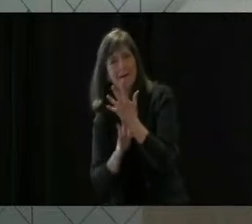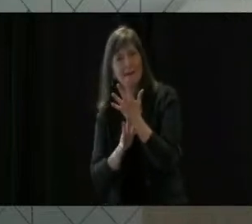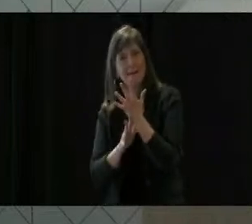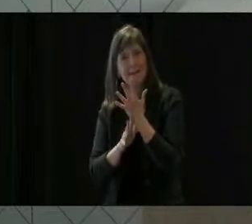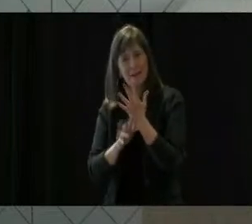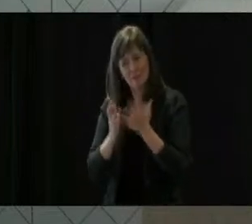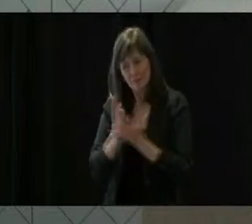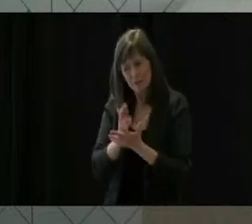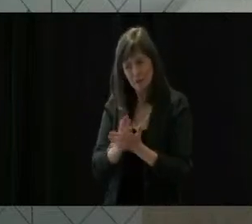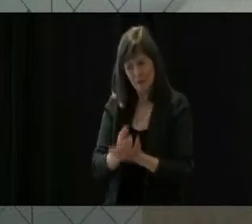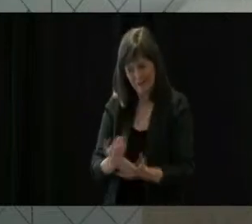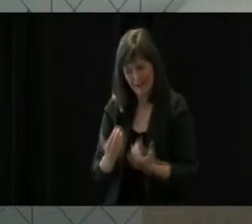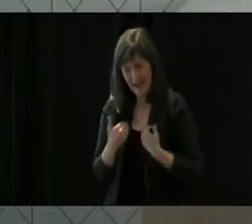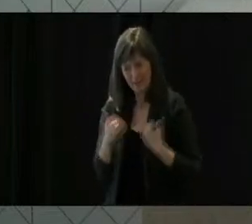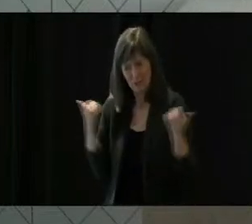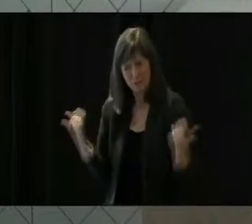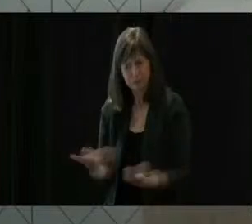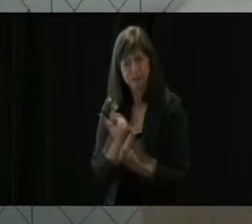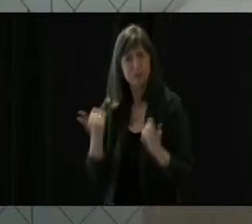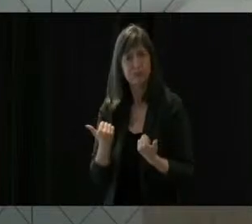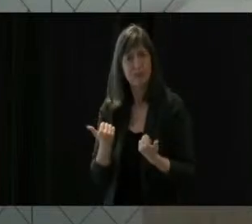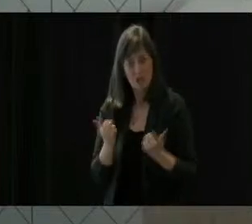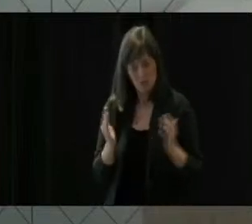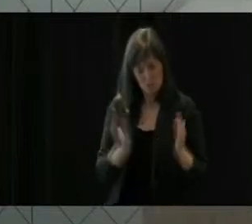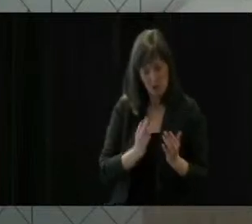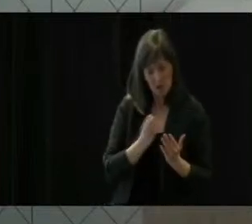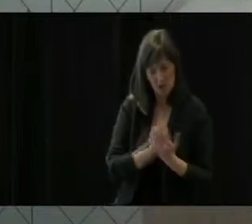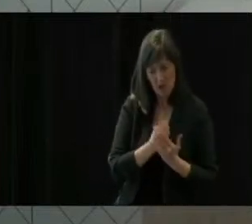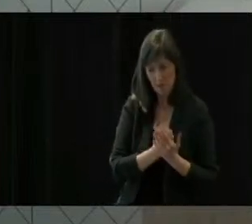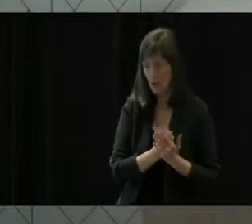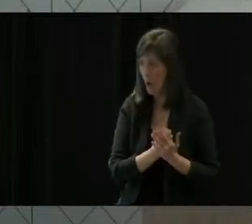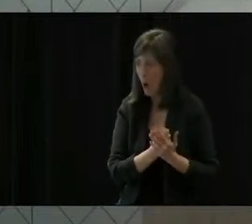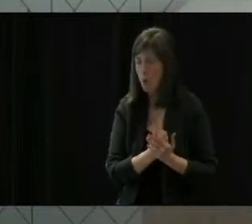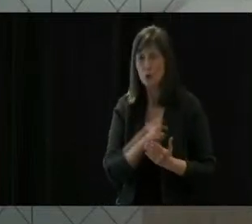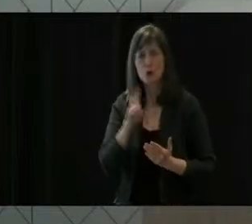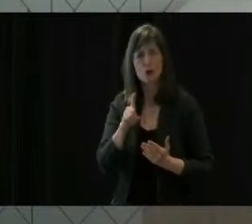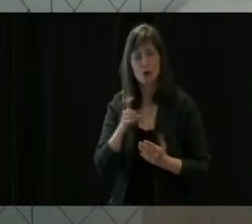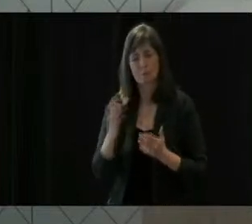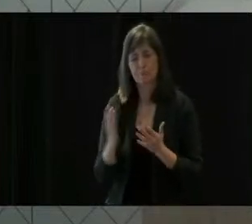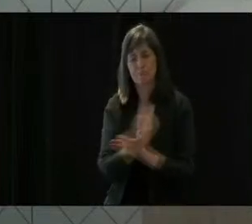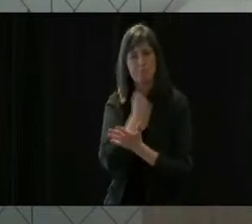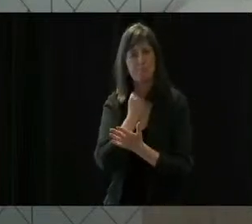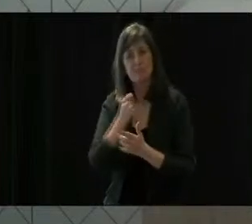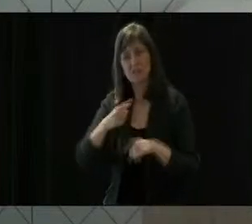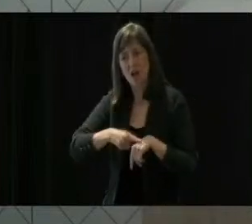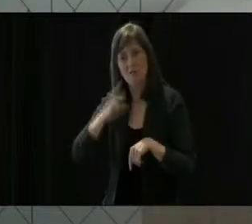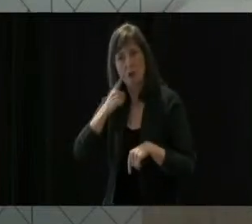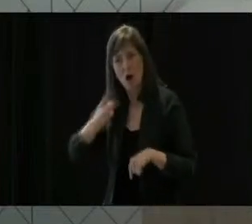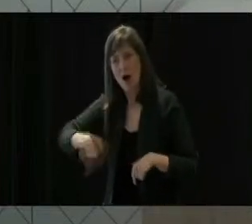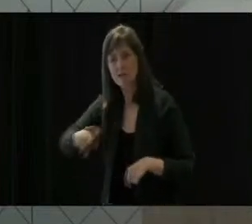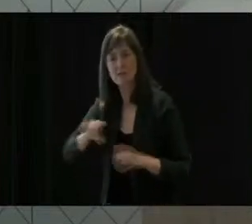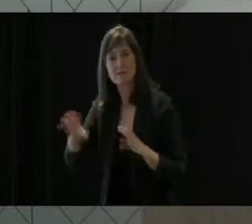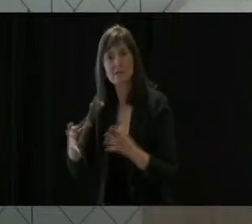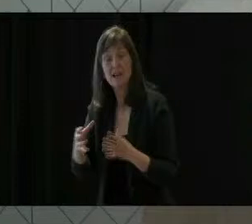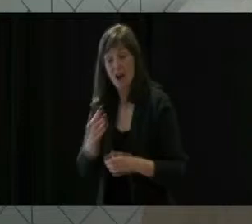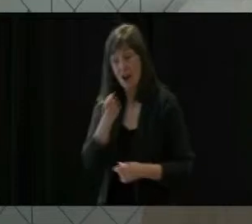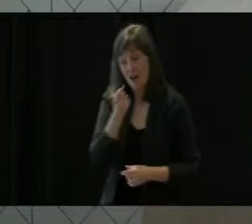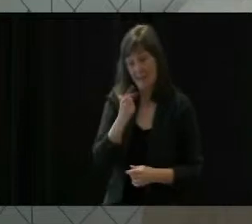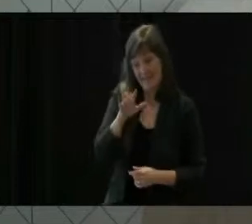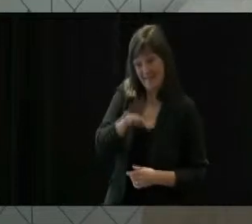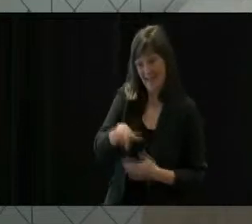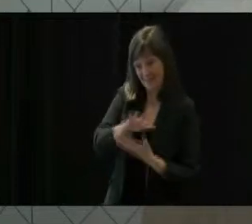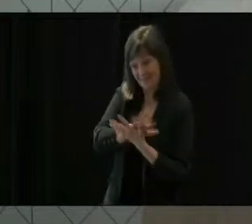that we have, we think none of that, we don't have any of that growth factored into our plan. So we